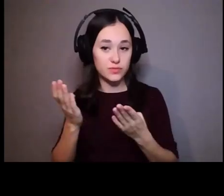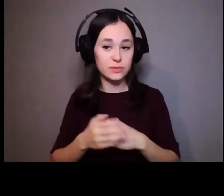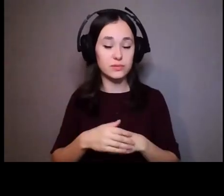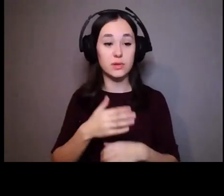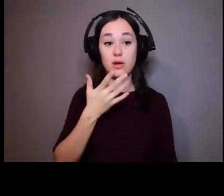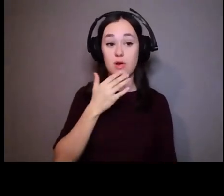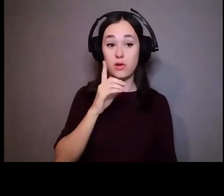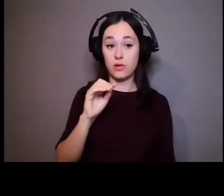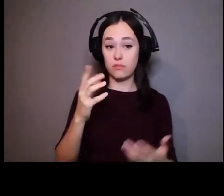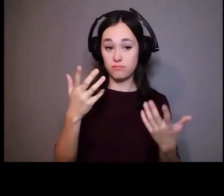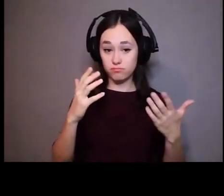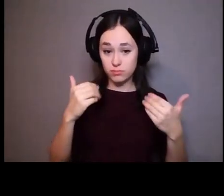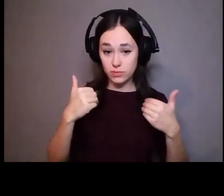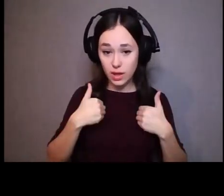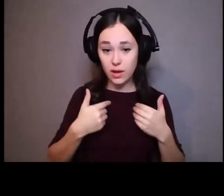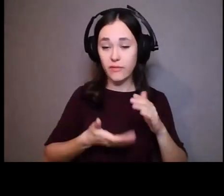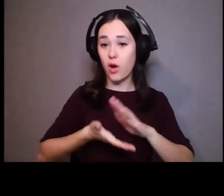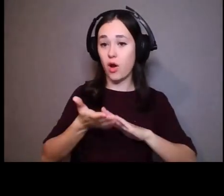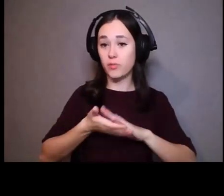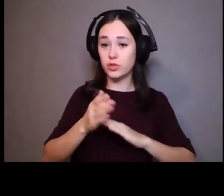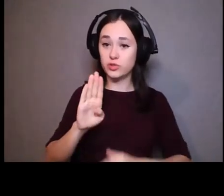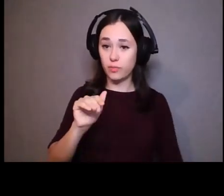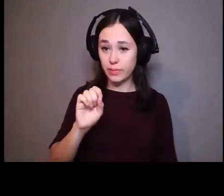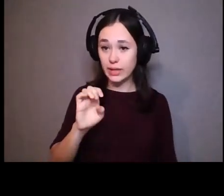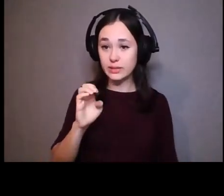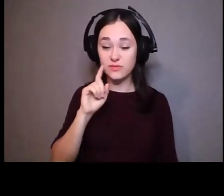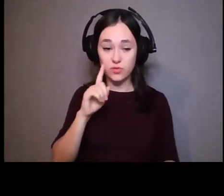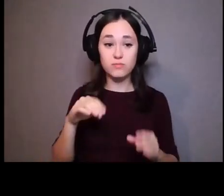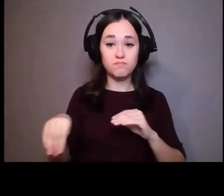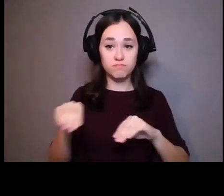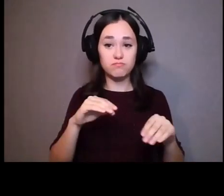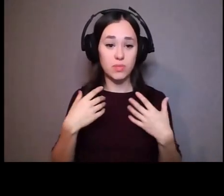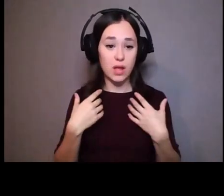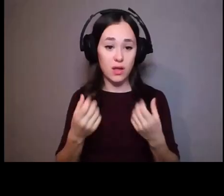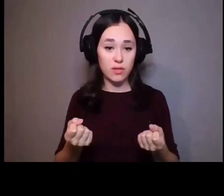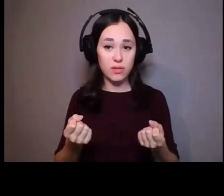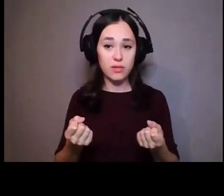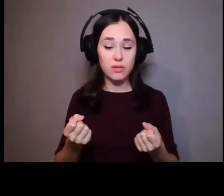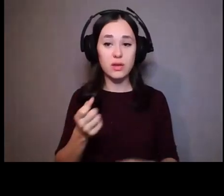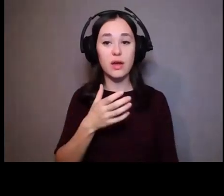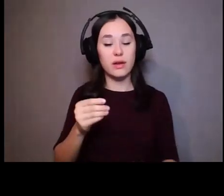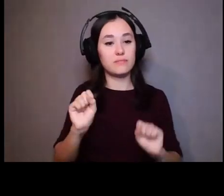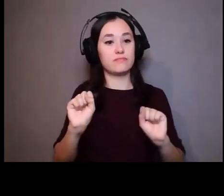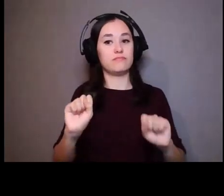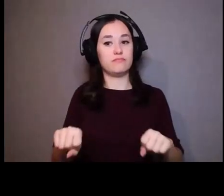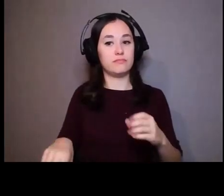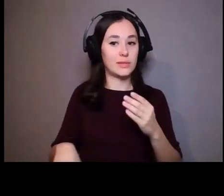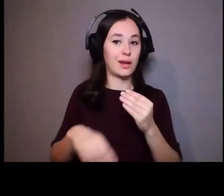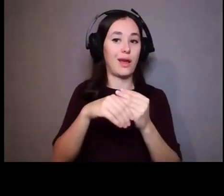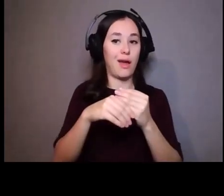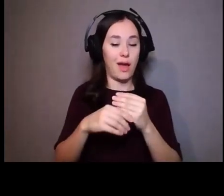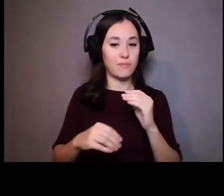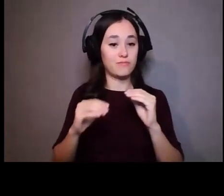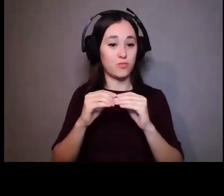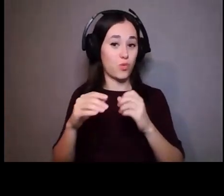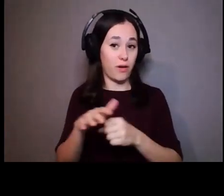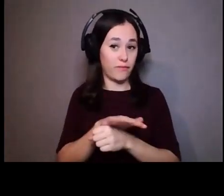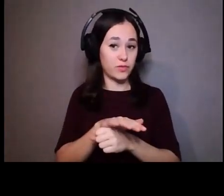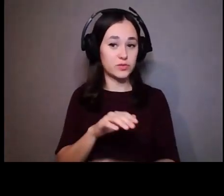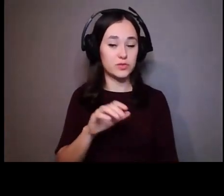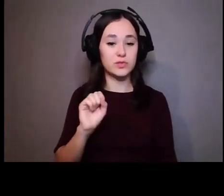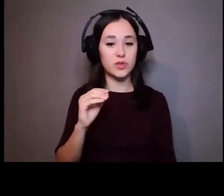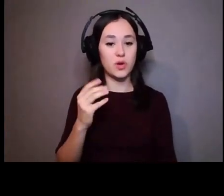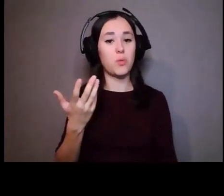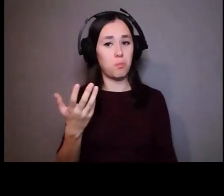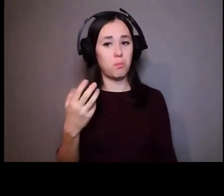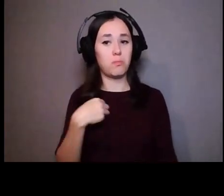operational base for mobile health and the authority to add coverage to these services. So we felt this was a potential